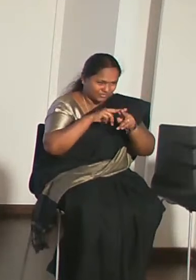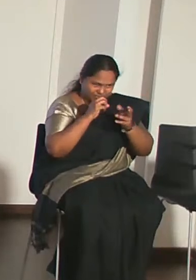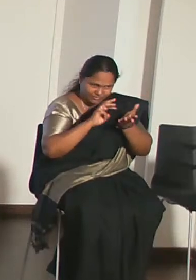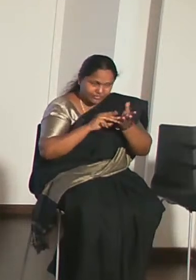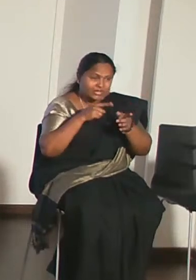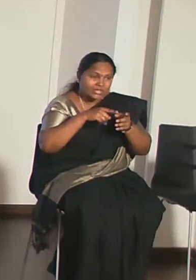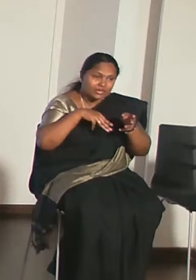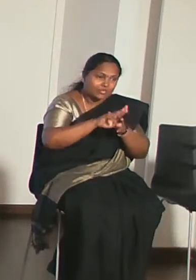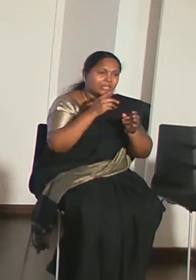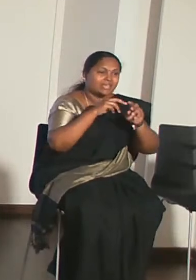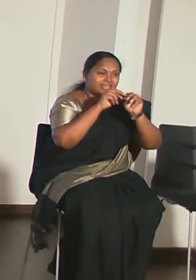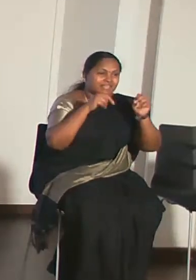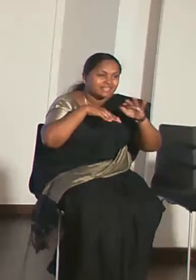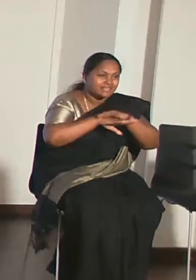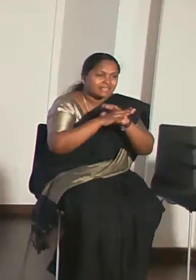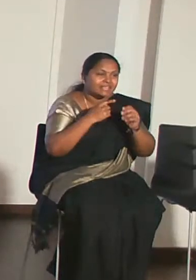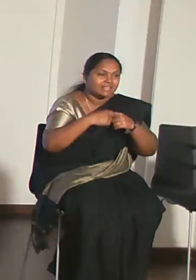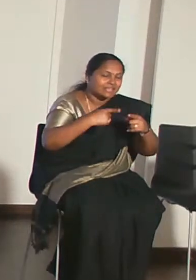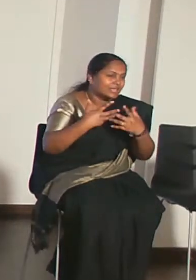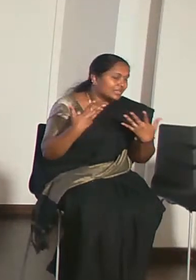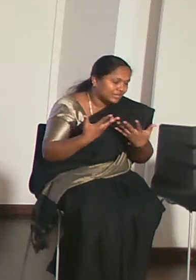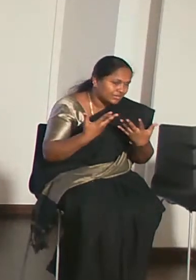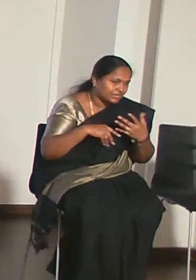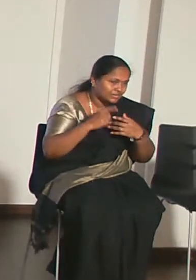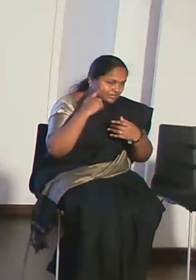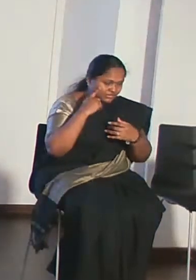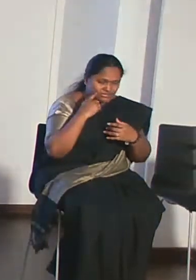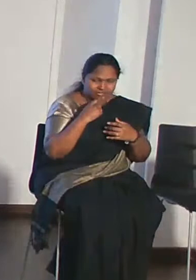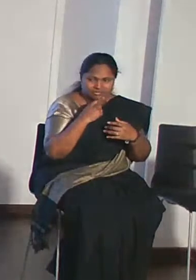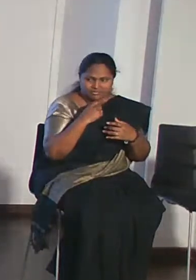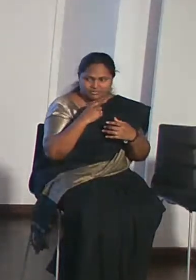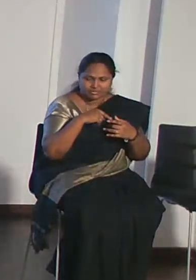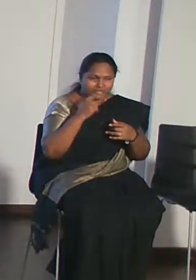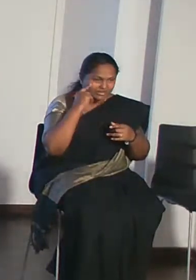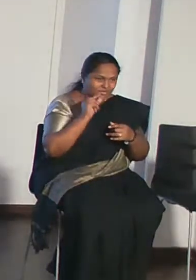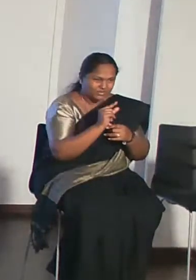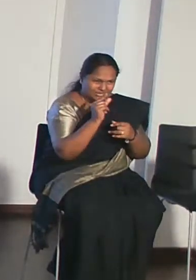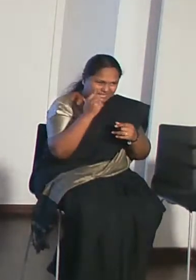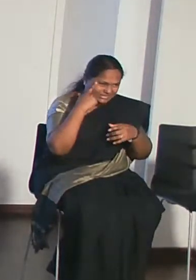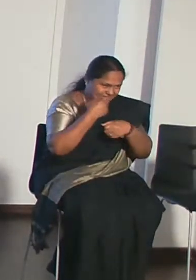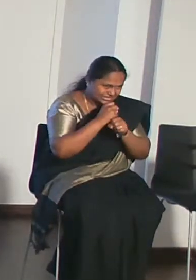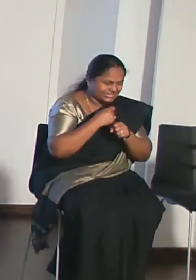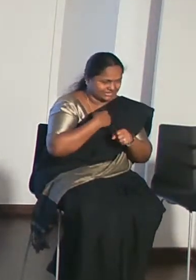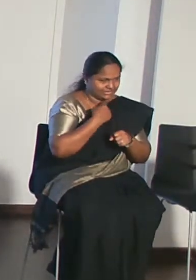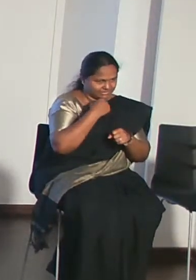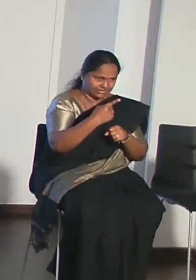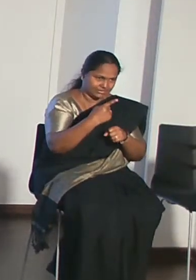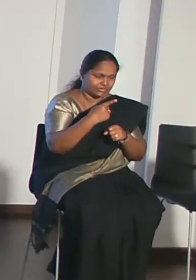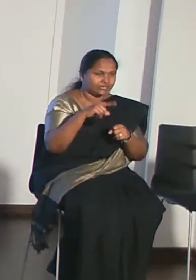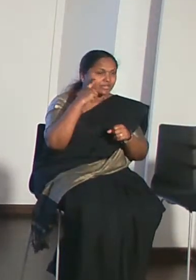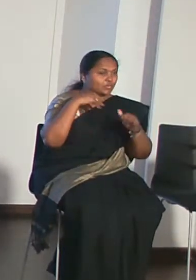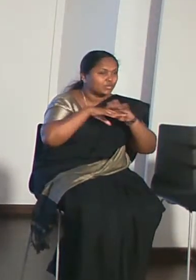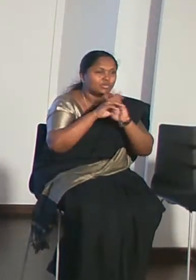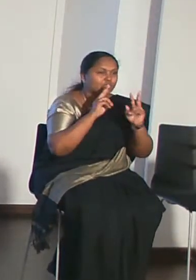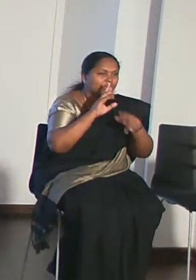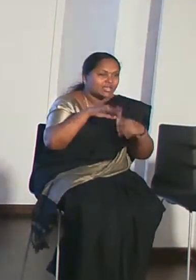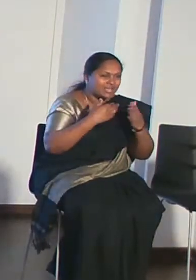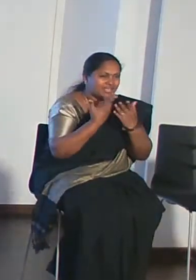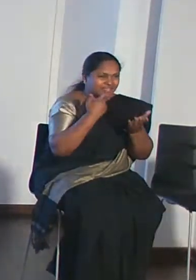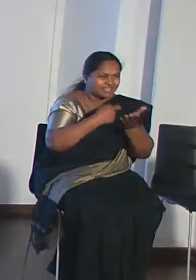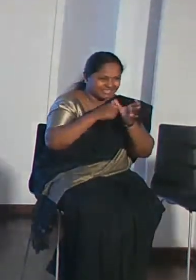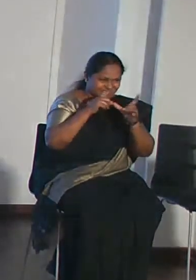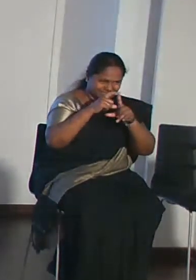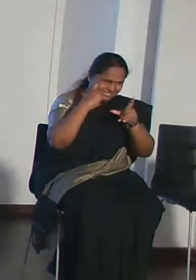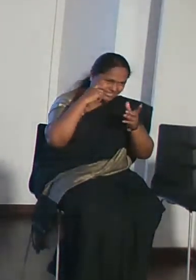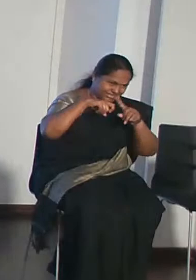which institutions run here are also a very unique creature, I would say. And so when we talk about public-private